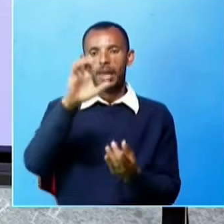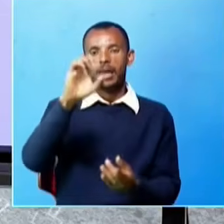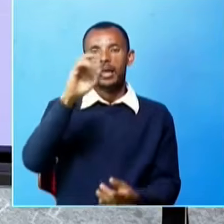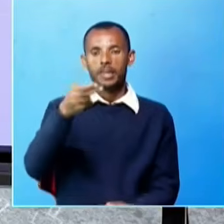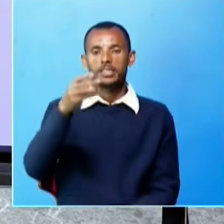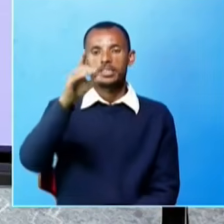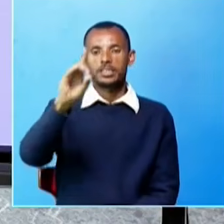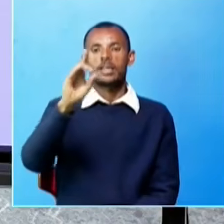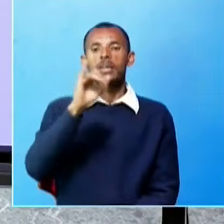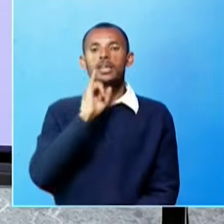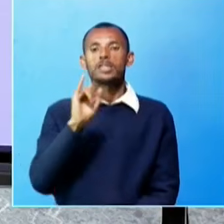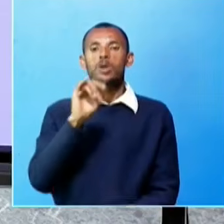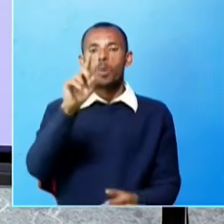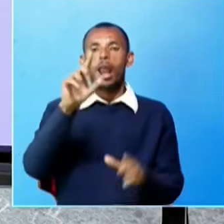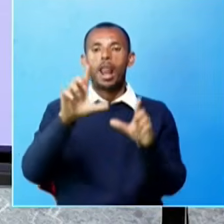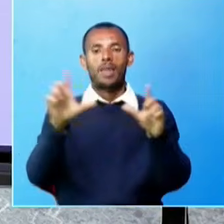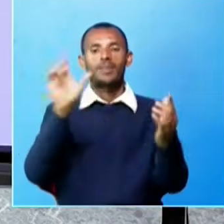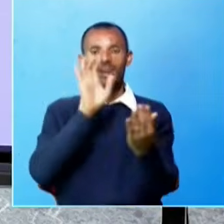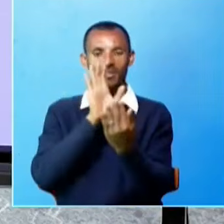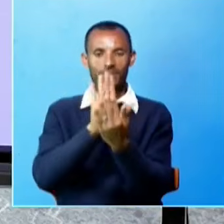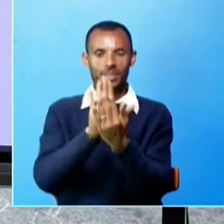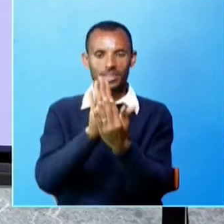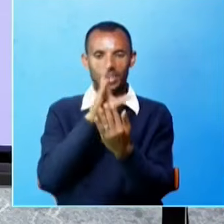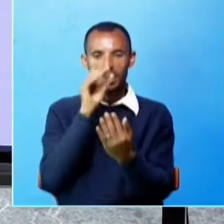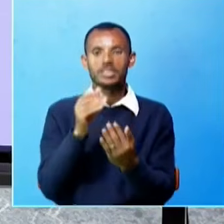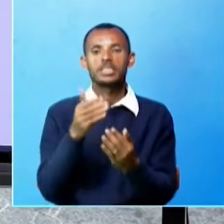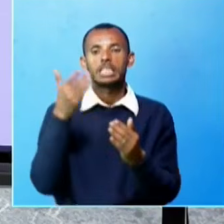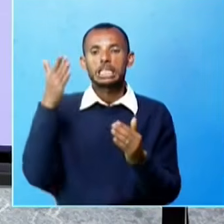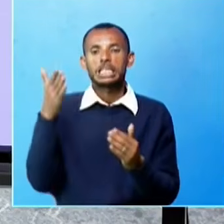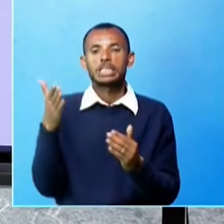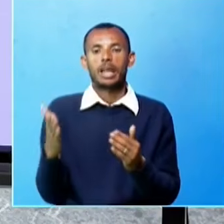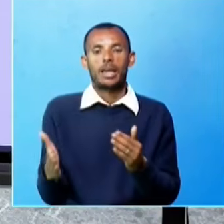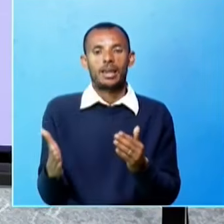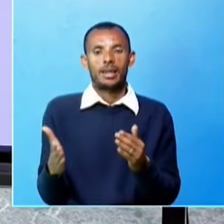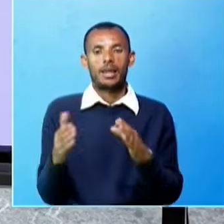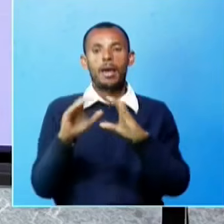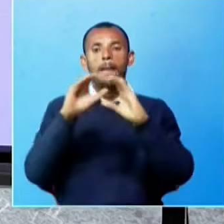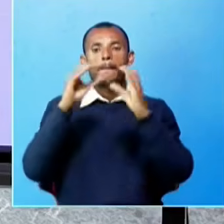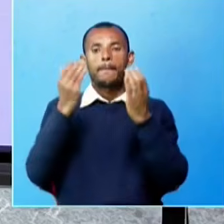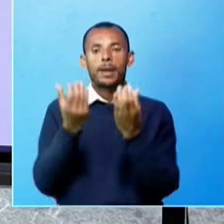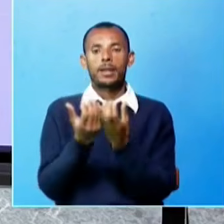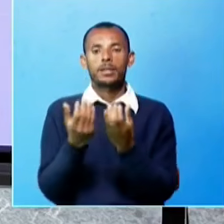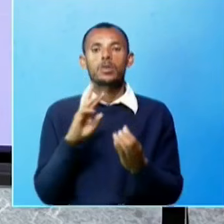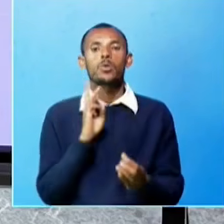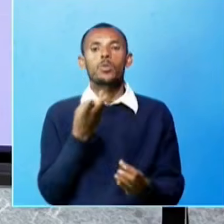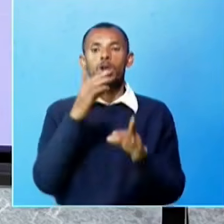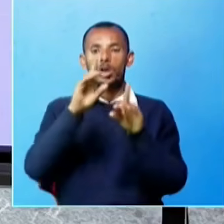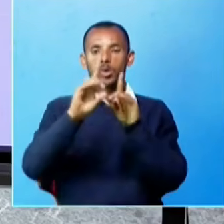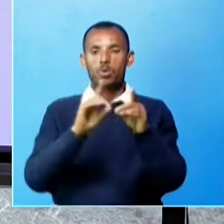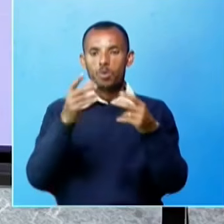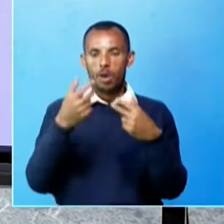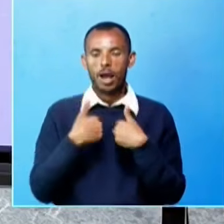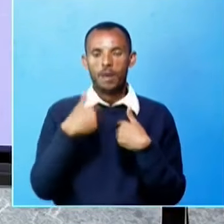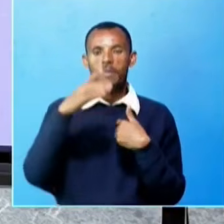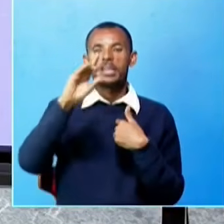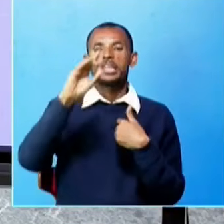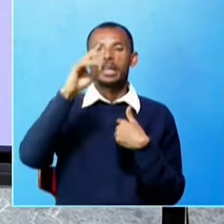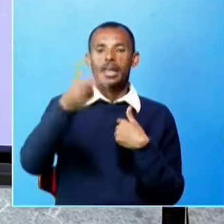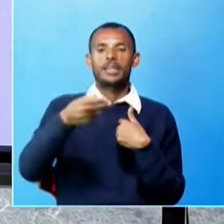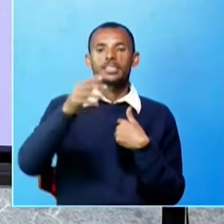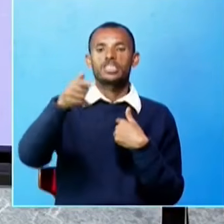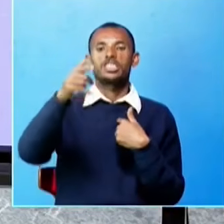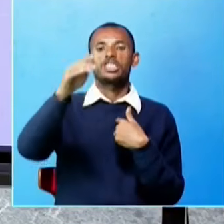H, D is one lateral face, and the side part, we do have D, H, G,